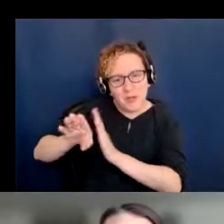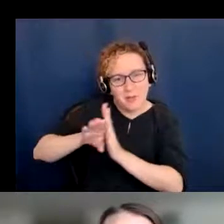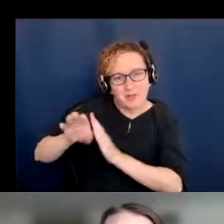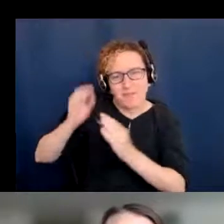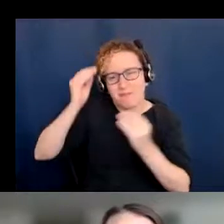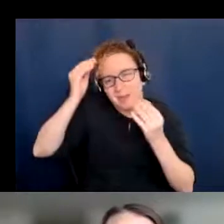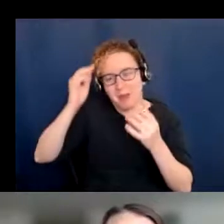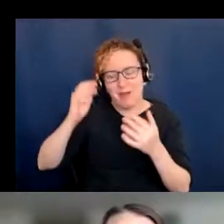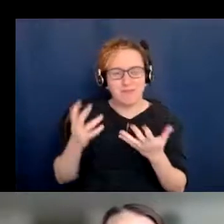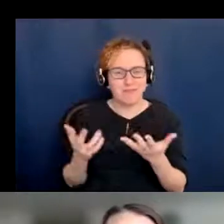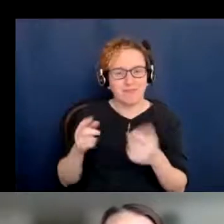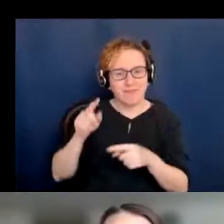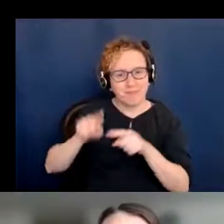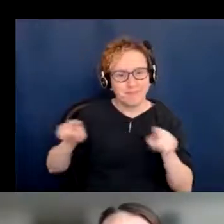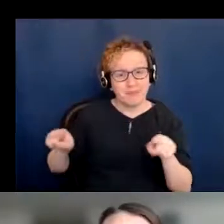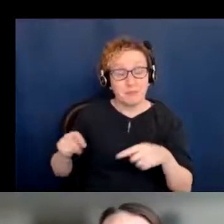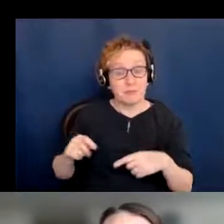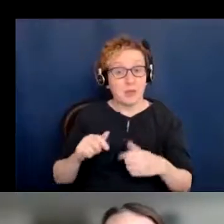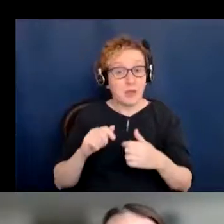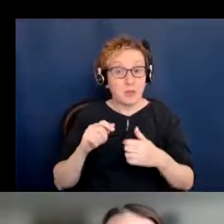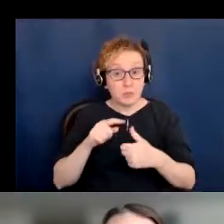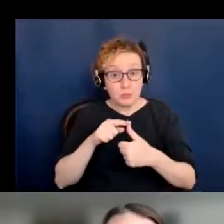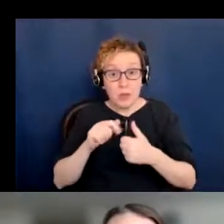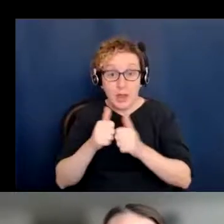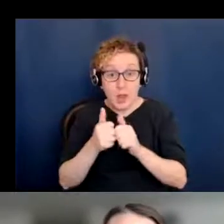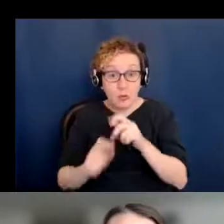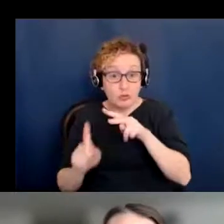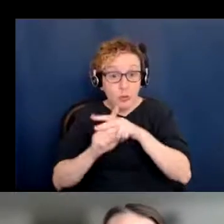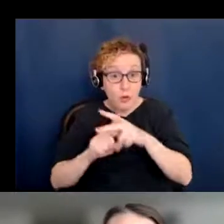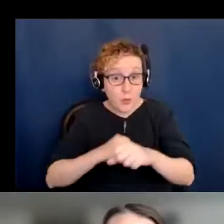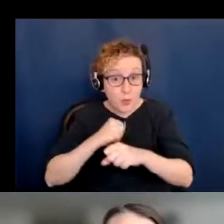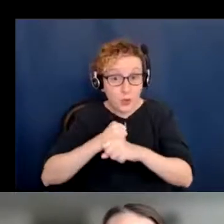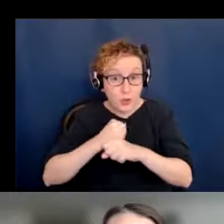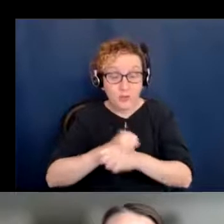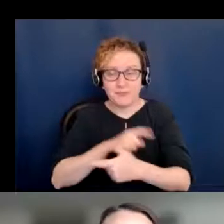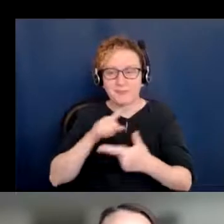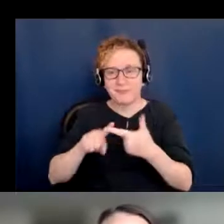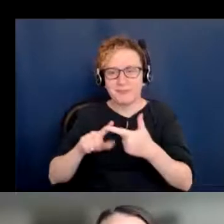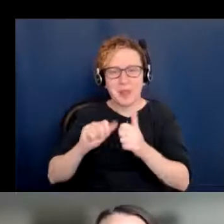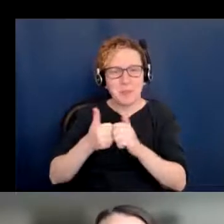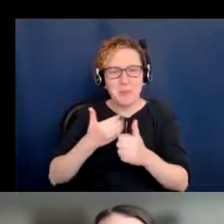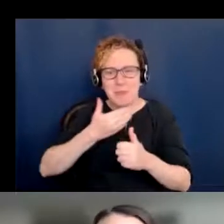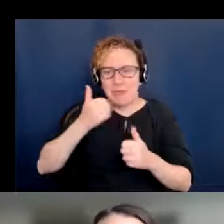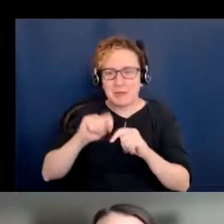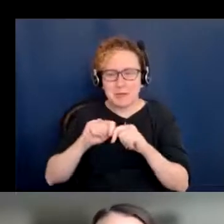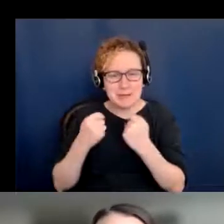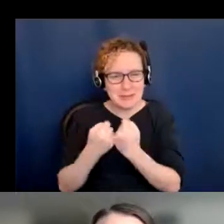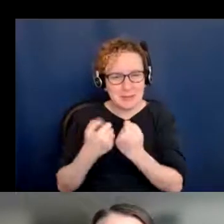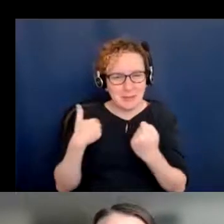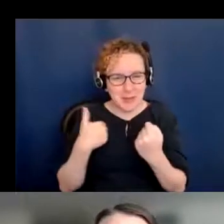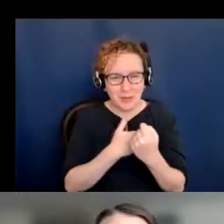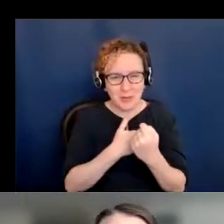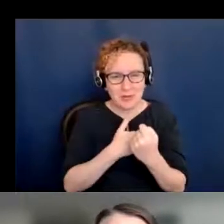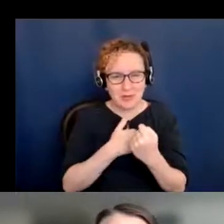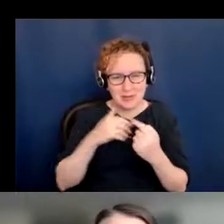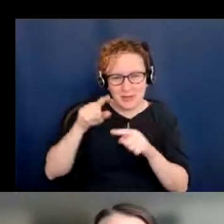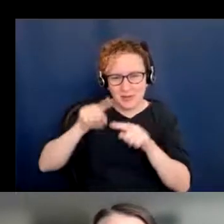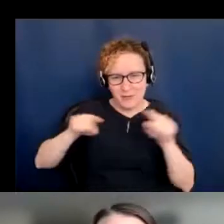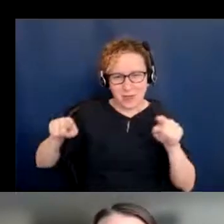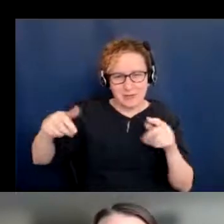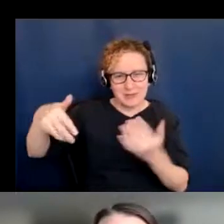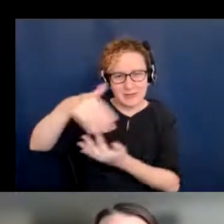work, how they can be a better team member when working with diverse teams. And now we also have Global Up Teen. And so